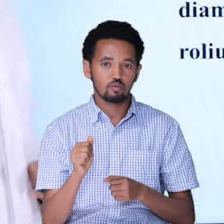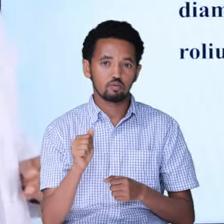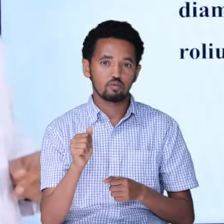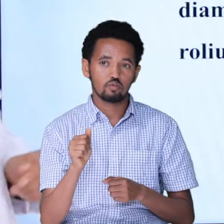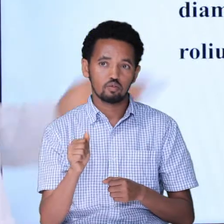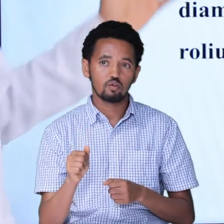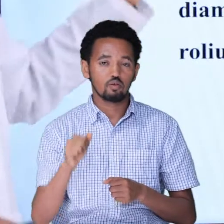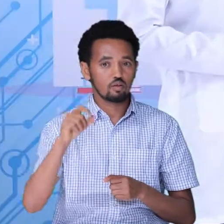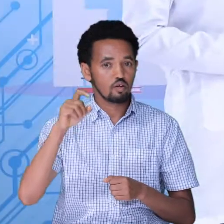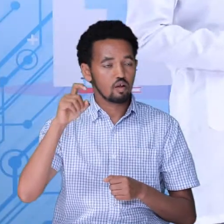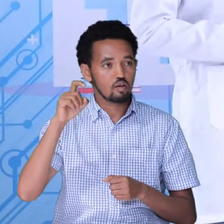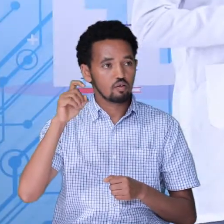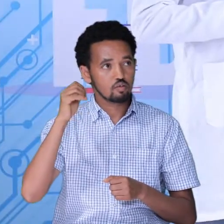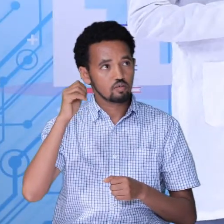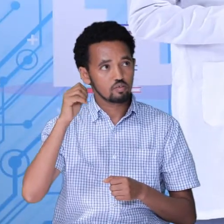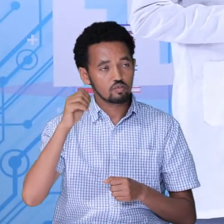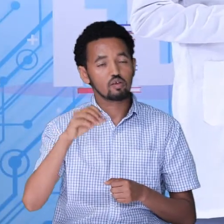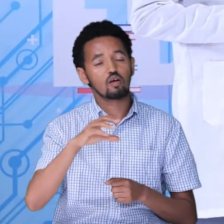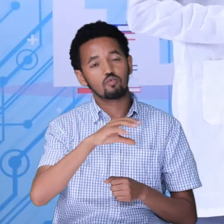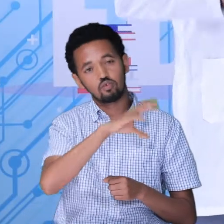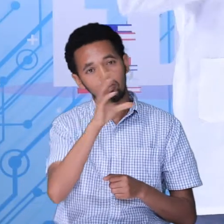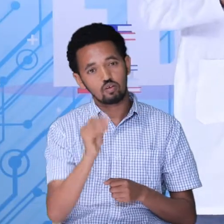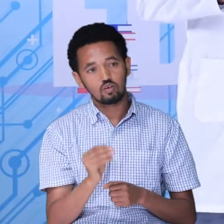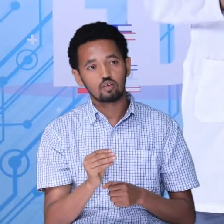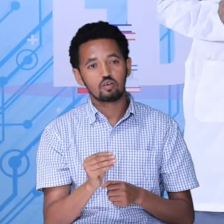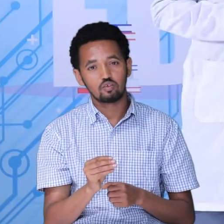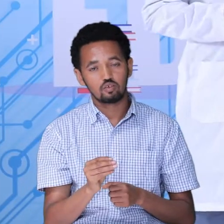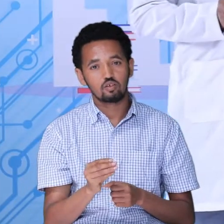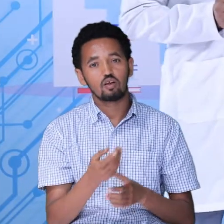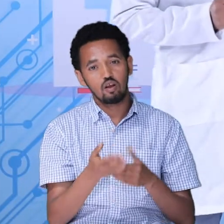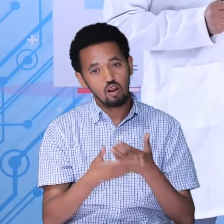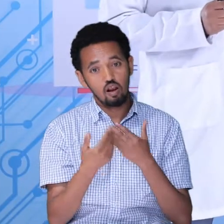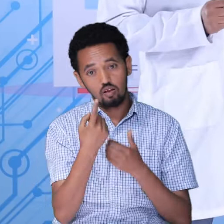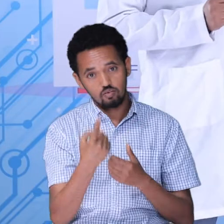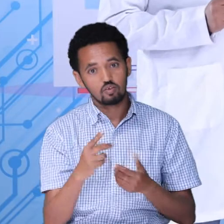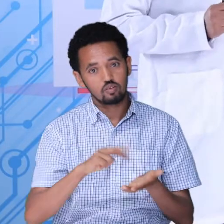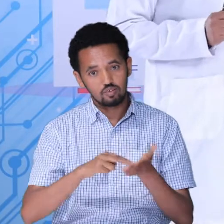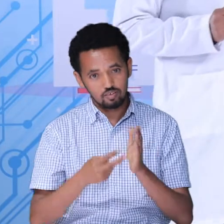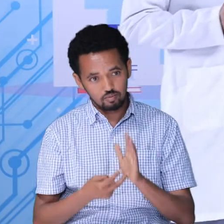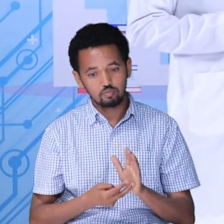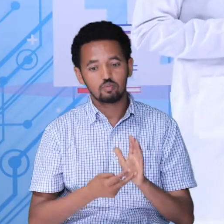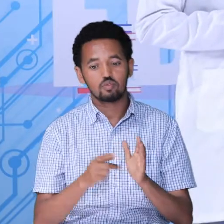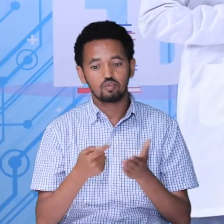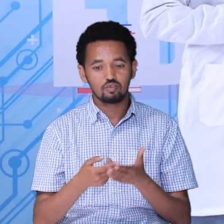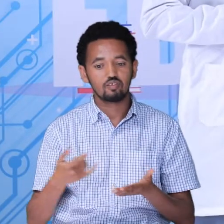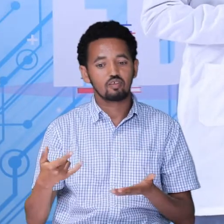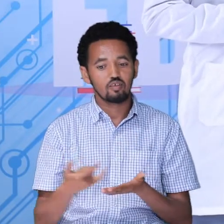Africa. Africa has relatively a compact shape. This means the continent